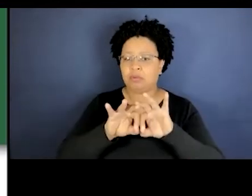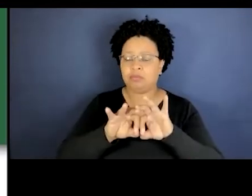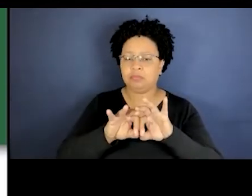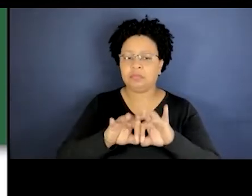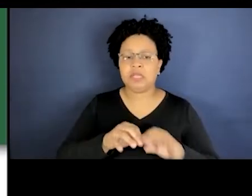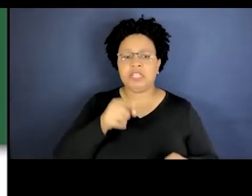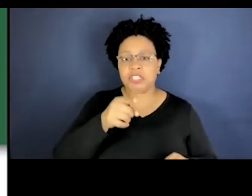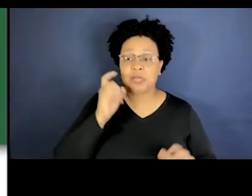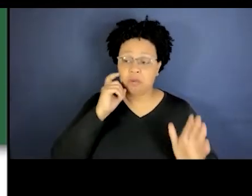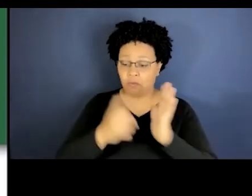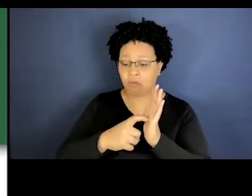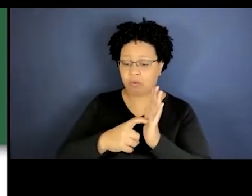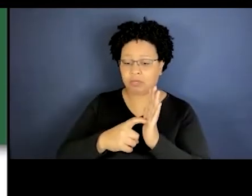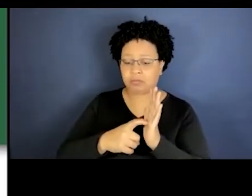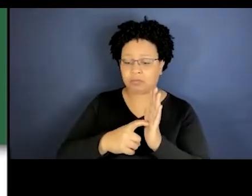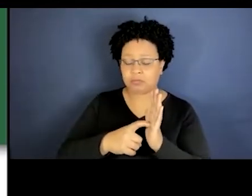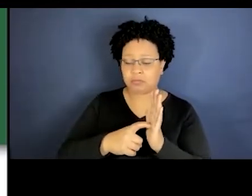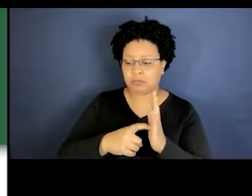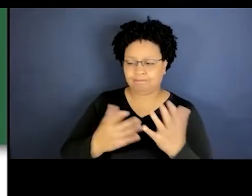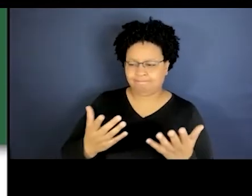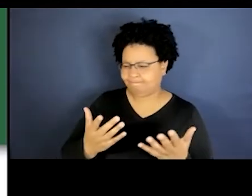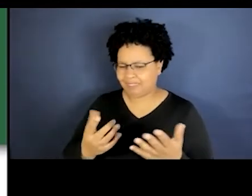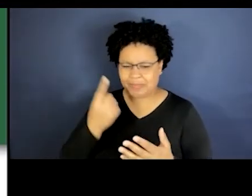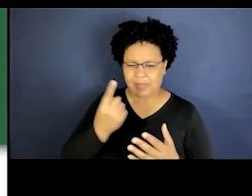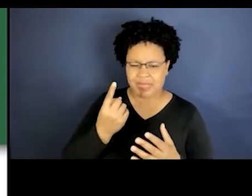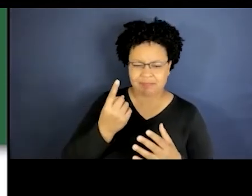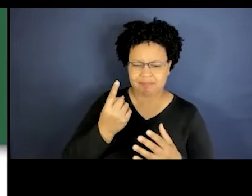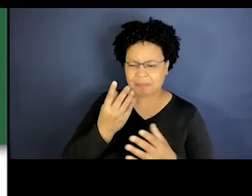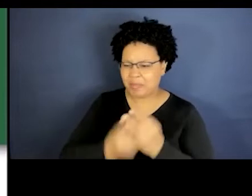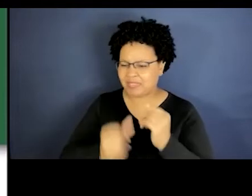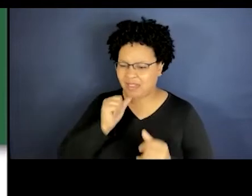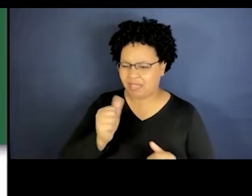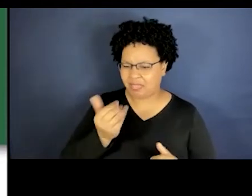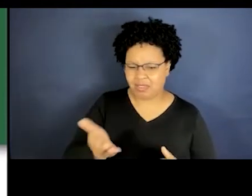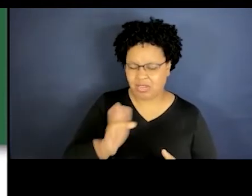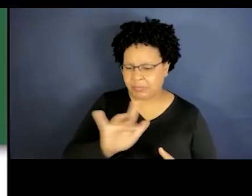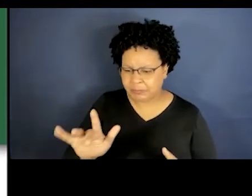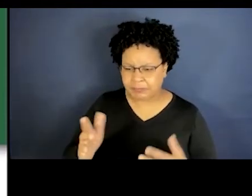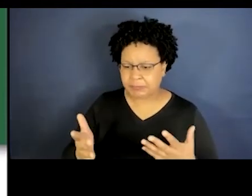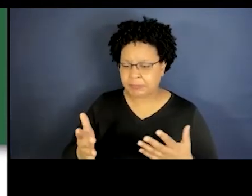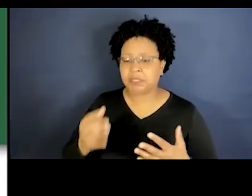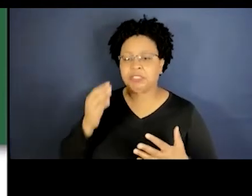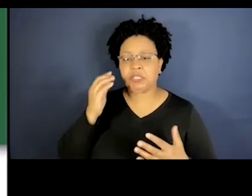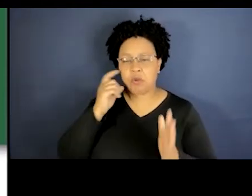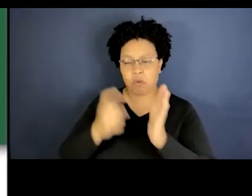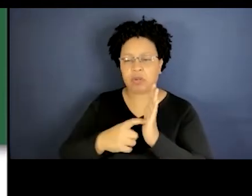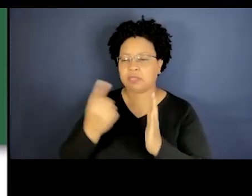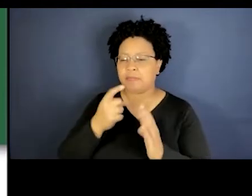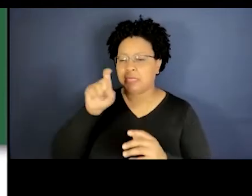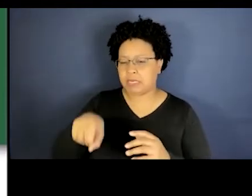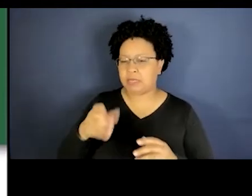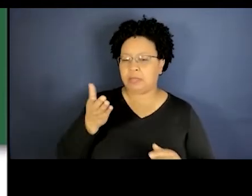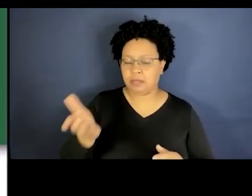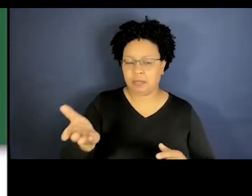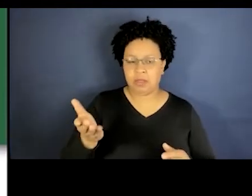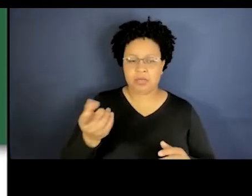noticed what was missing, and what needed to be there. She also, so there was